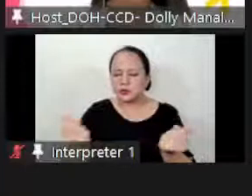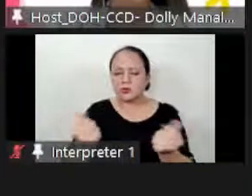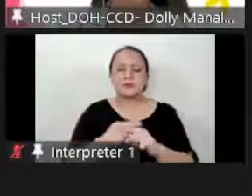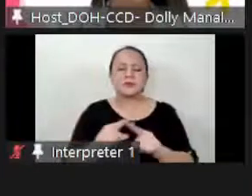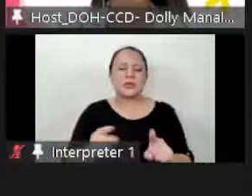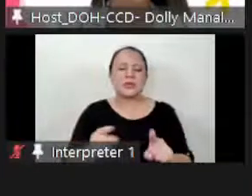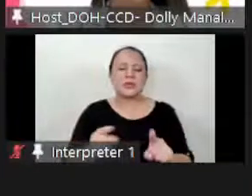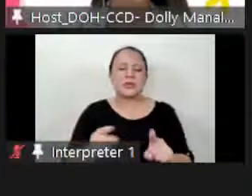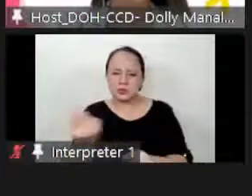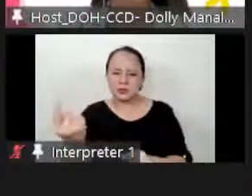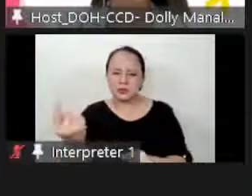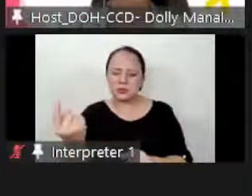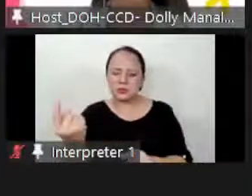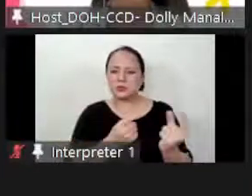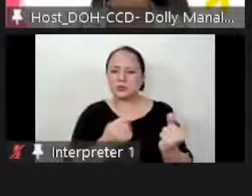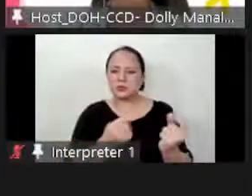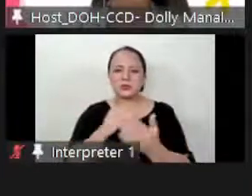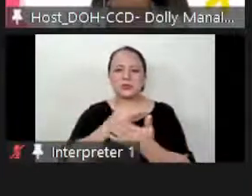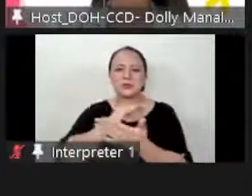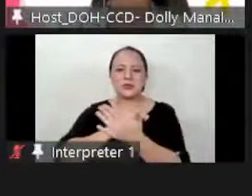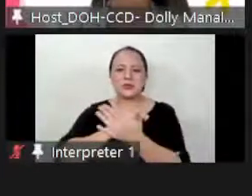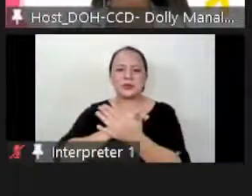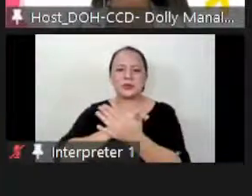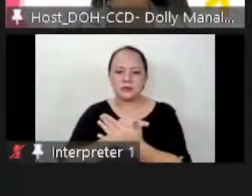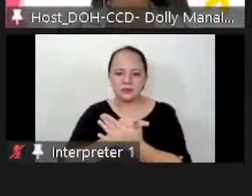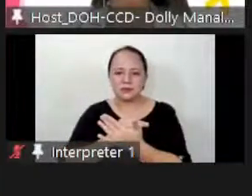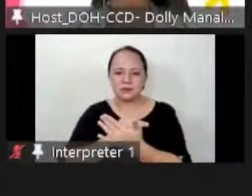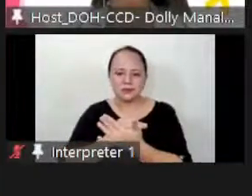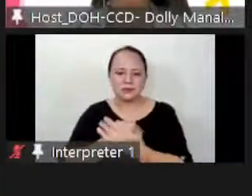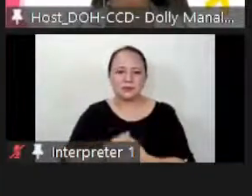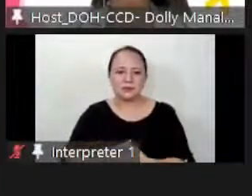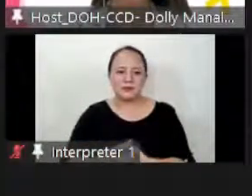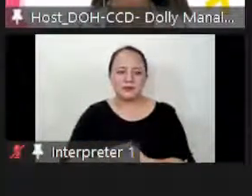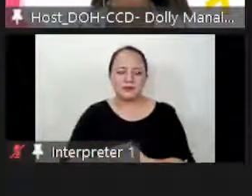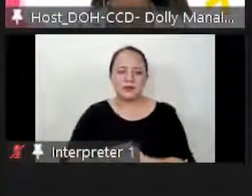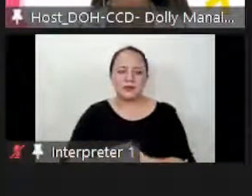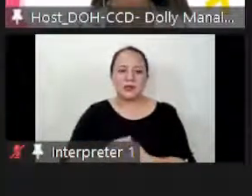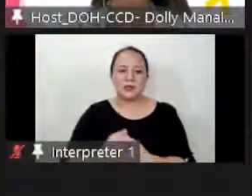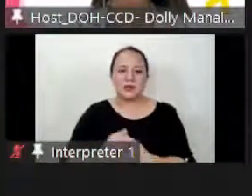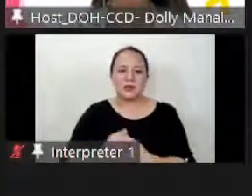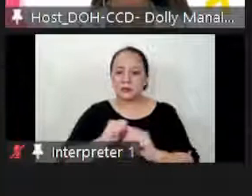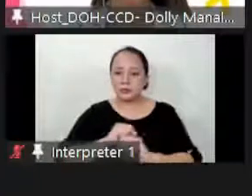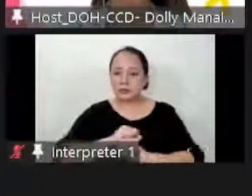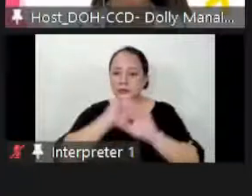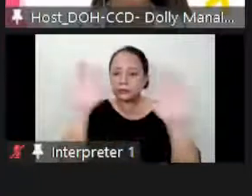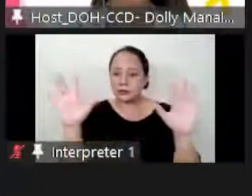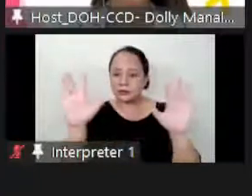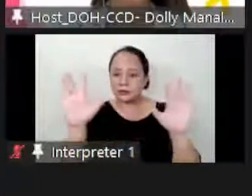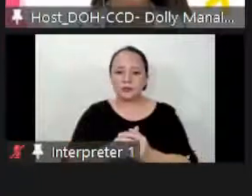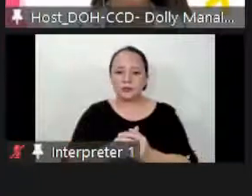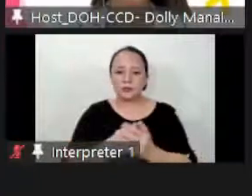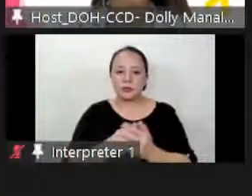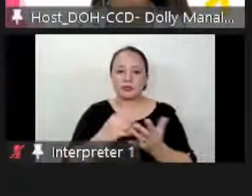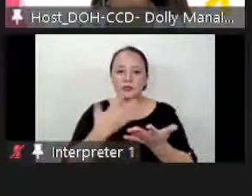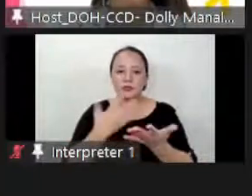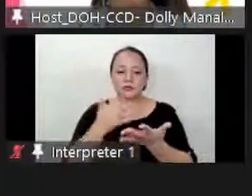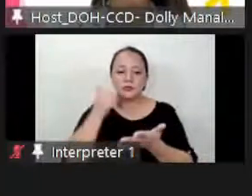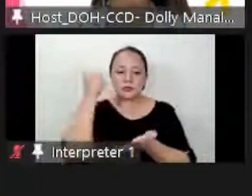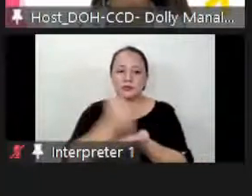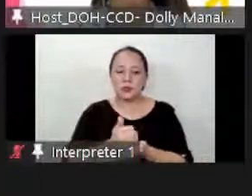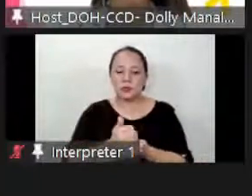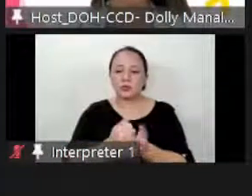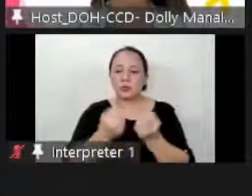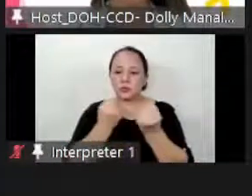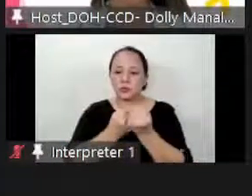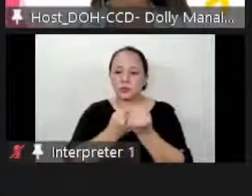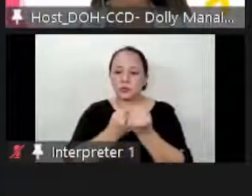of us can do something to stop it. That is crystal clear for those of us who enacted and supported